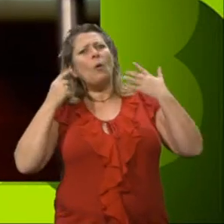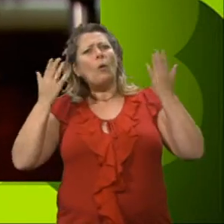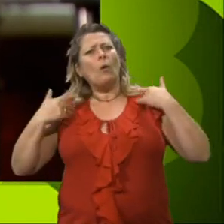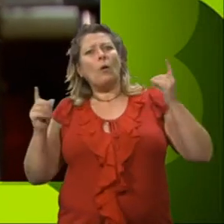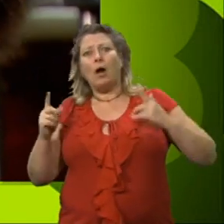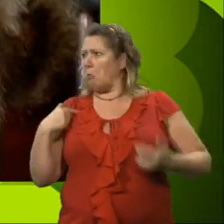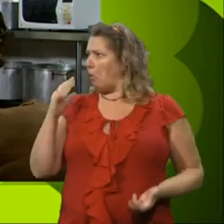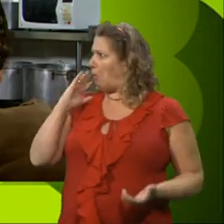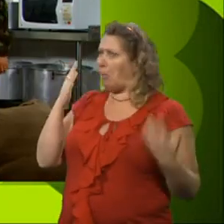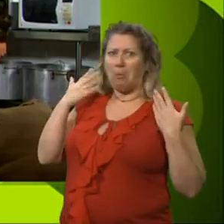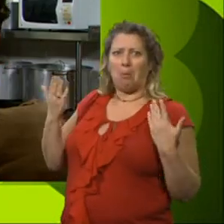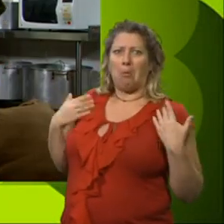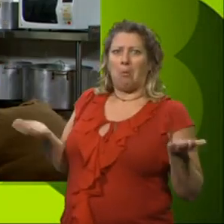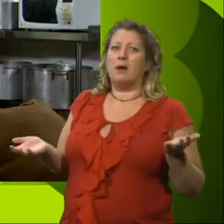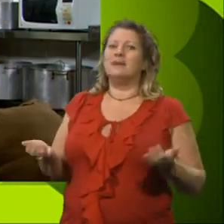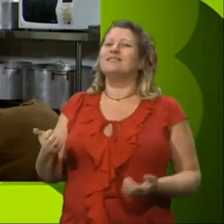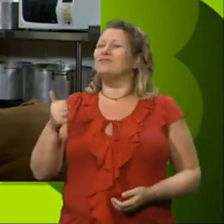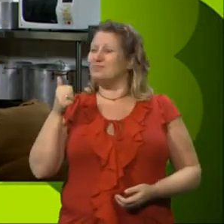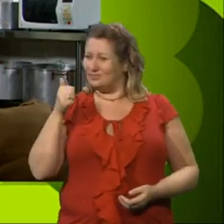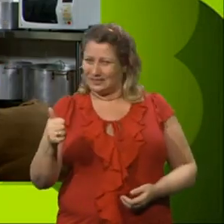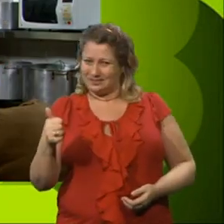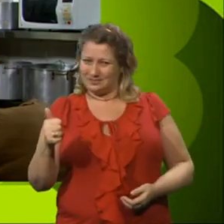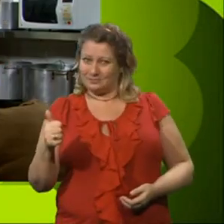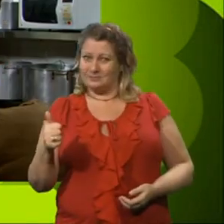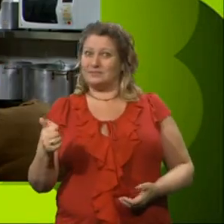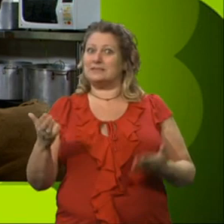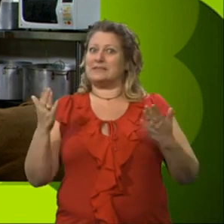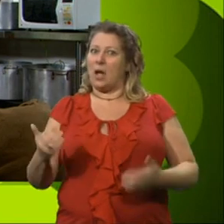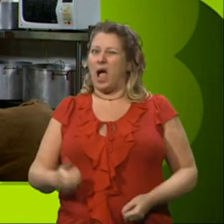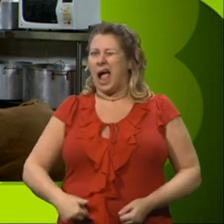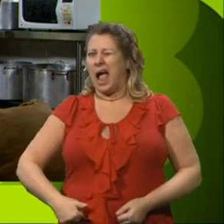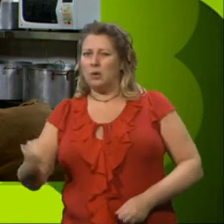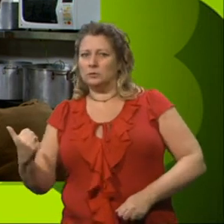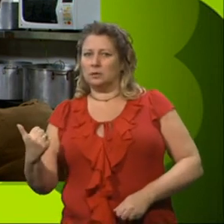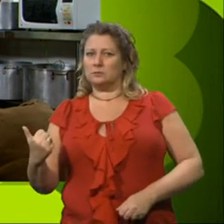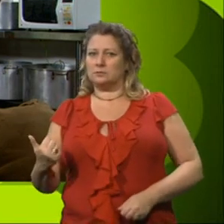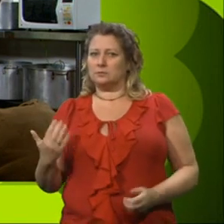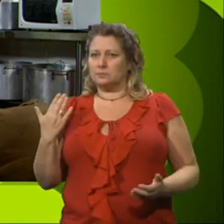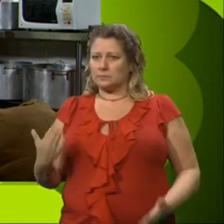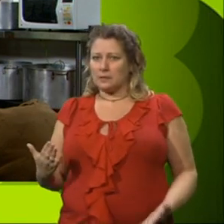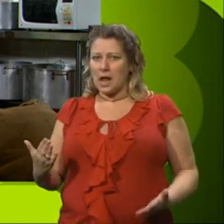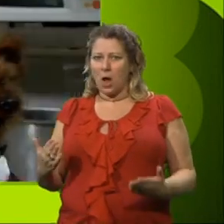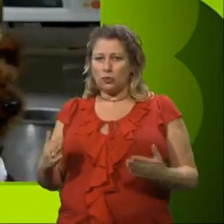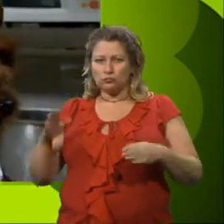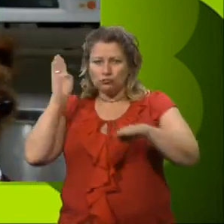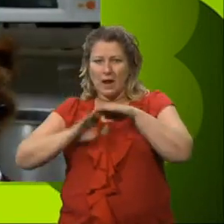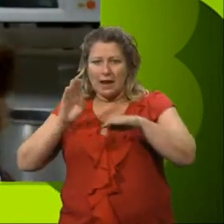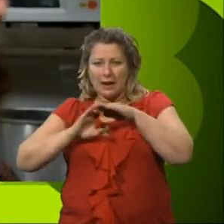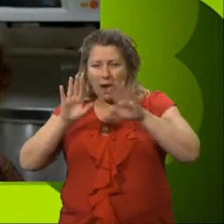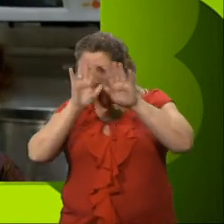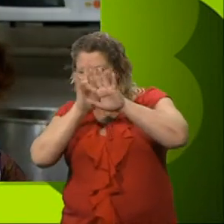heard nothing. Exactly. Now get outside. It's time for camouflage training.